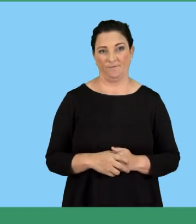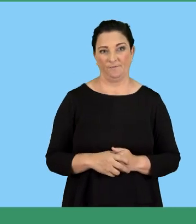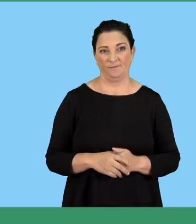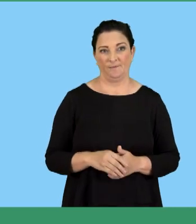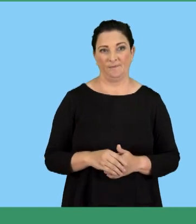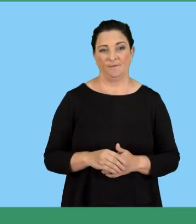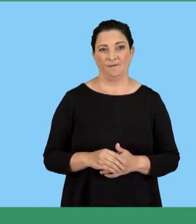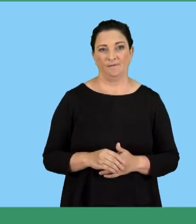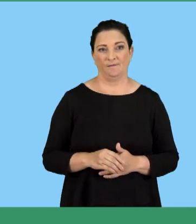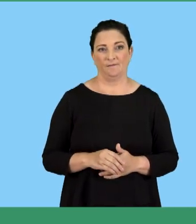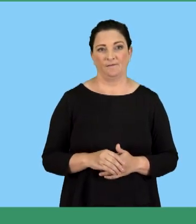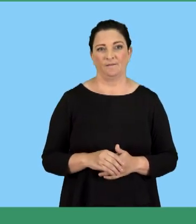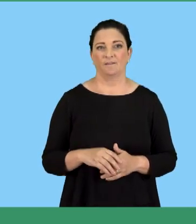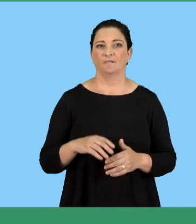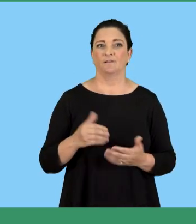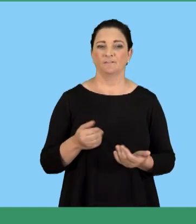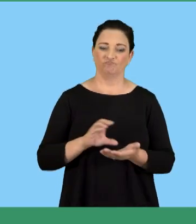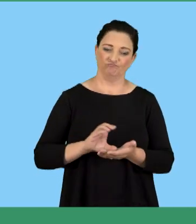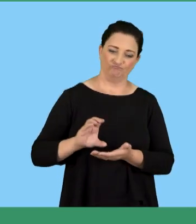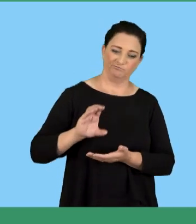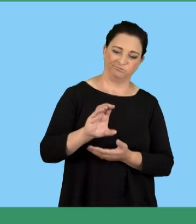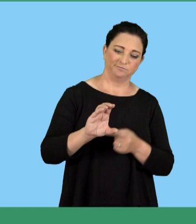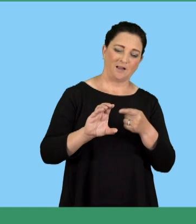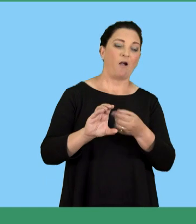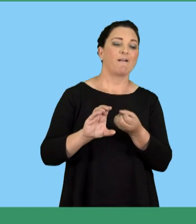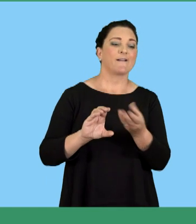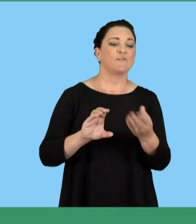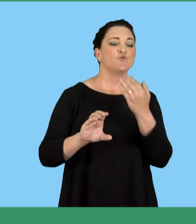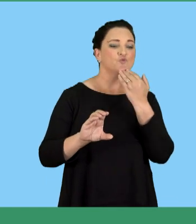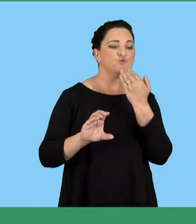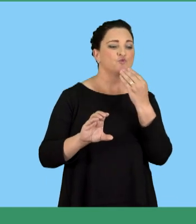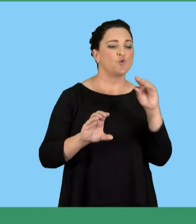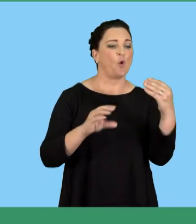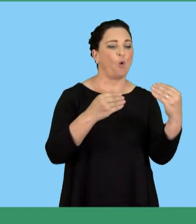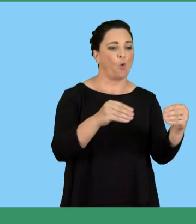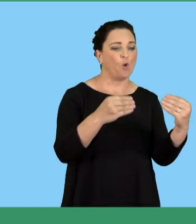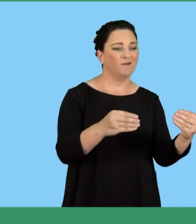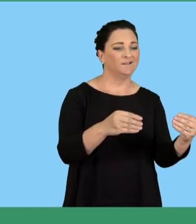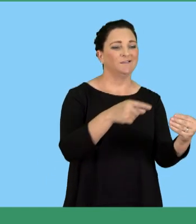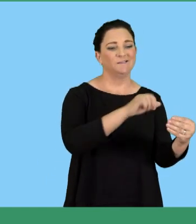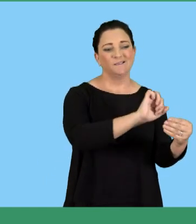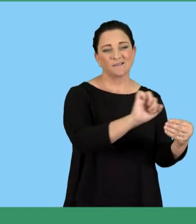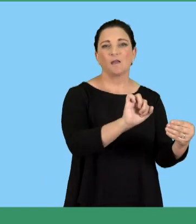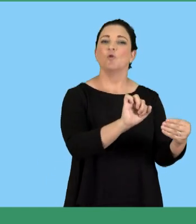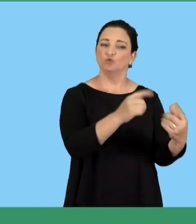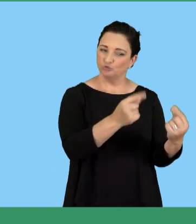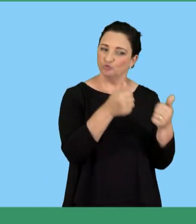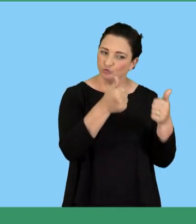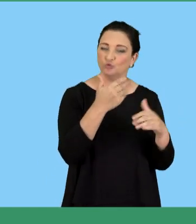contribute through charitable organizations. So these can be